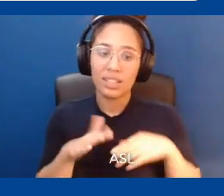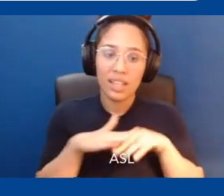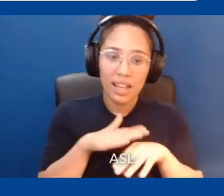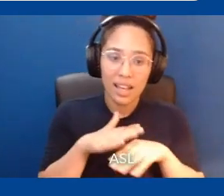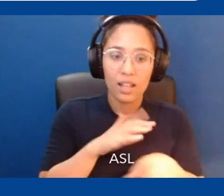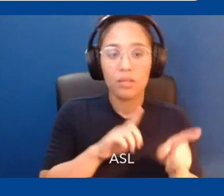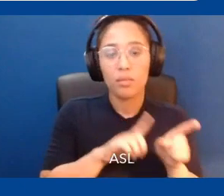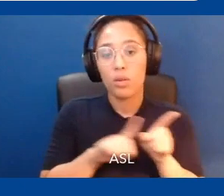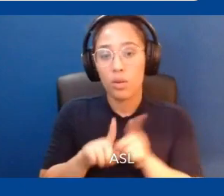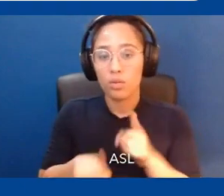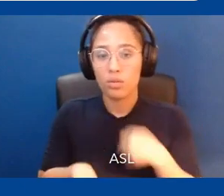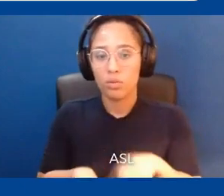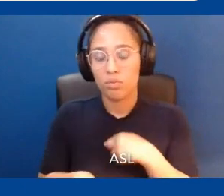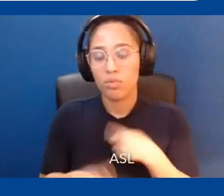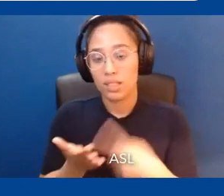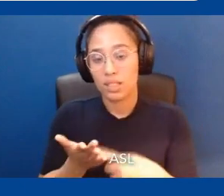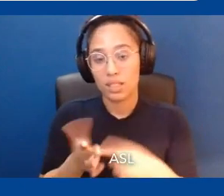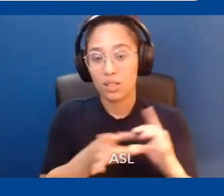think.